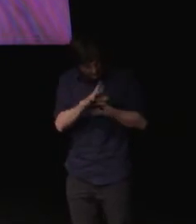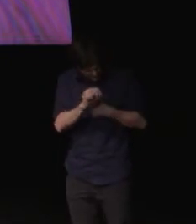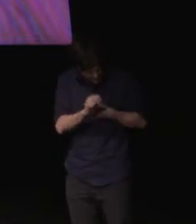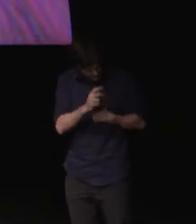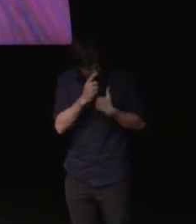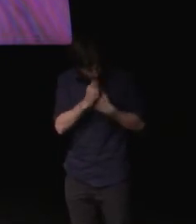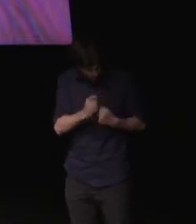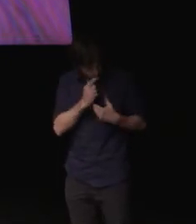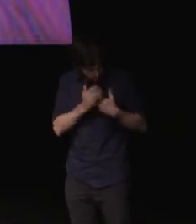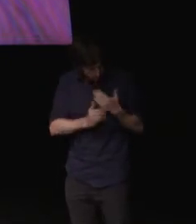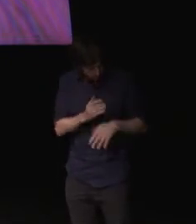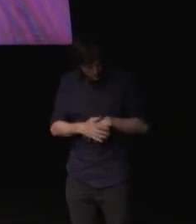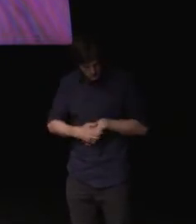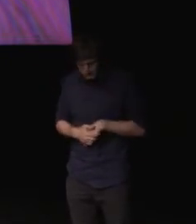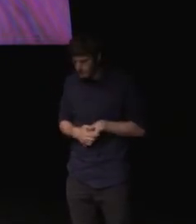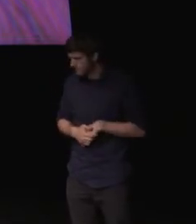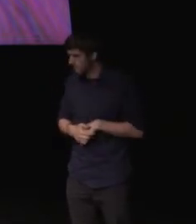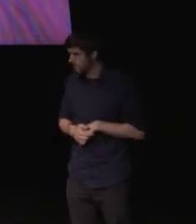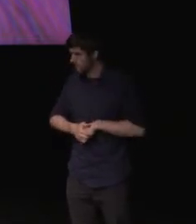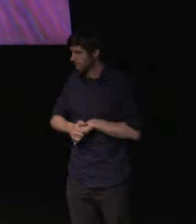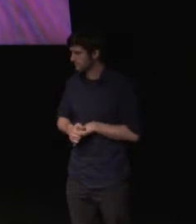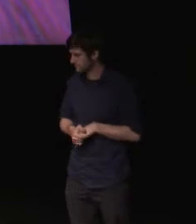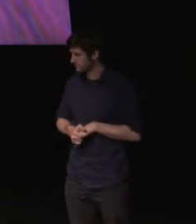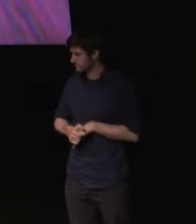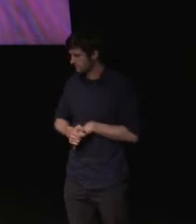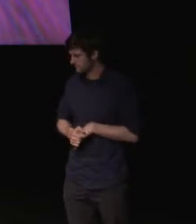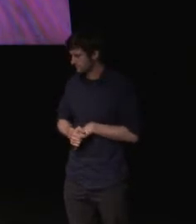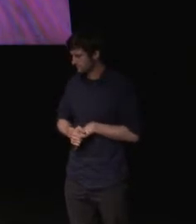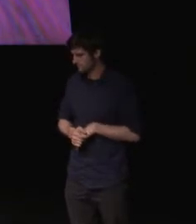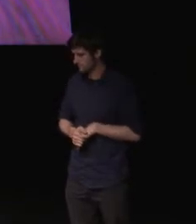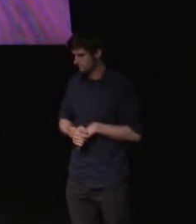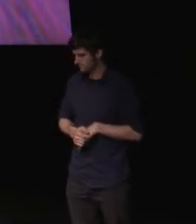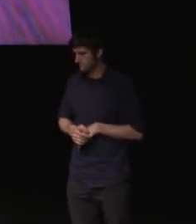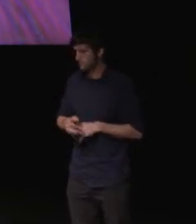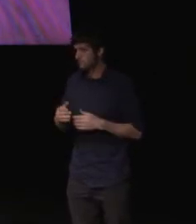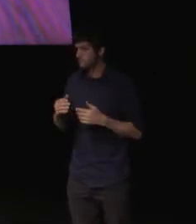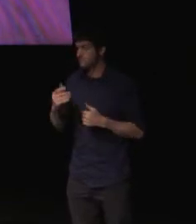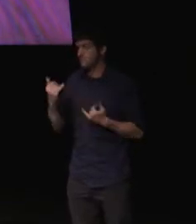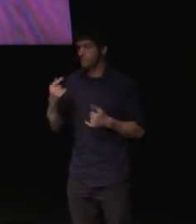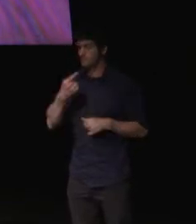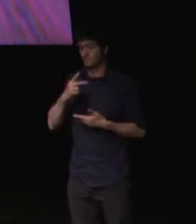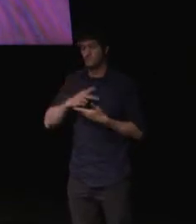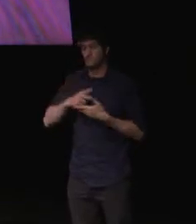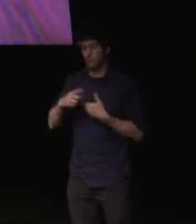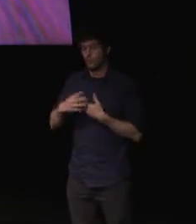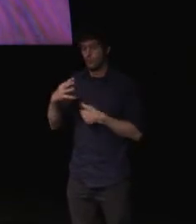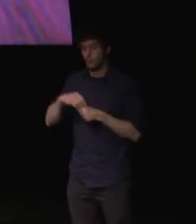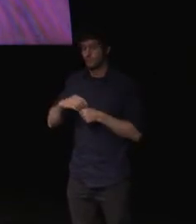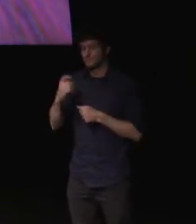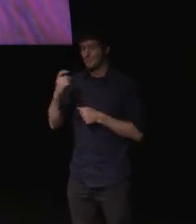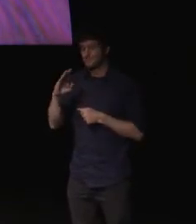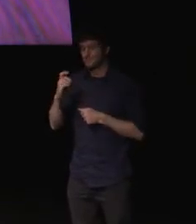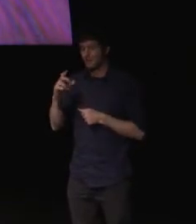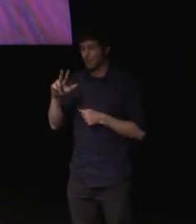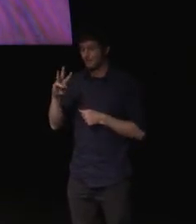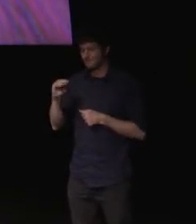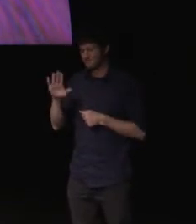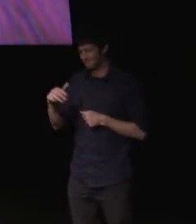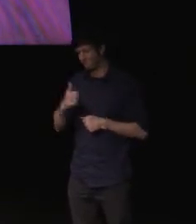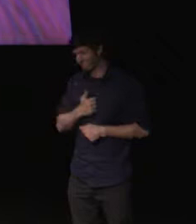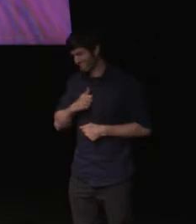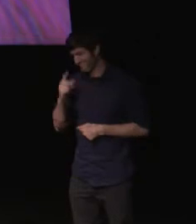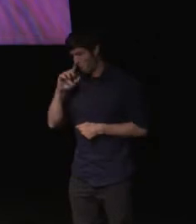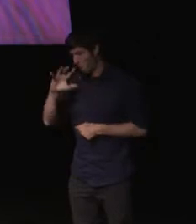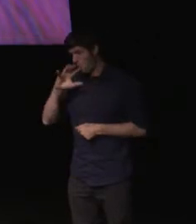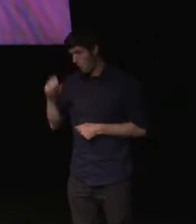let's move on to the one of my programs that included the Xbox 360. And I apologize for some of these older ones, but I kind of have to